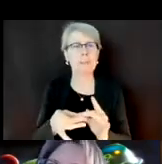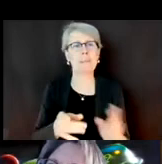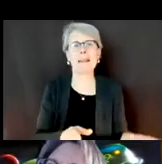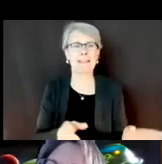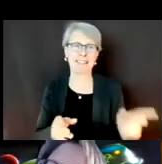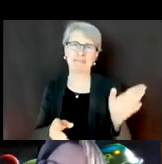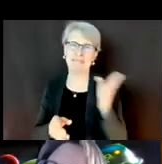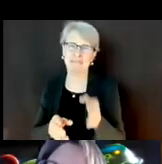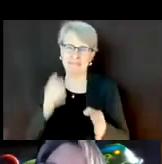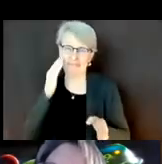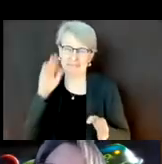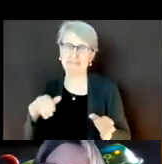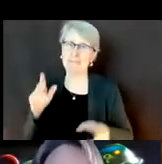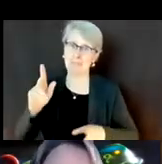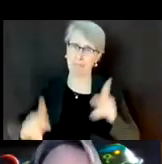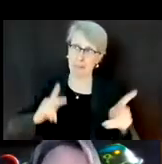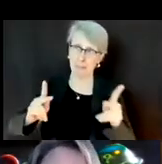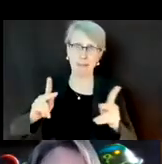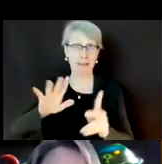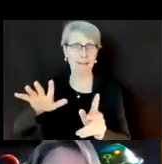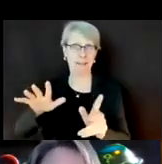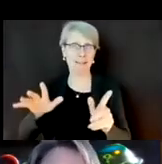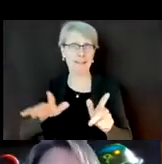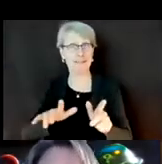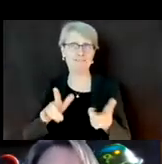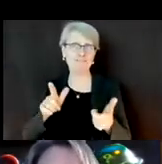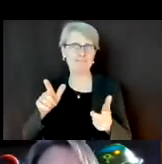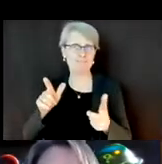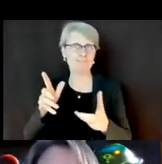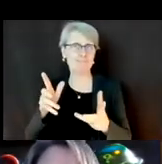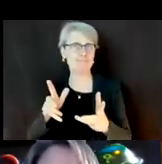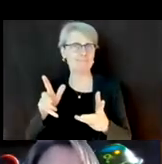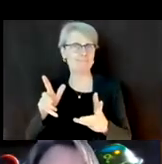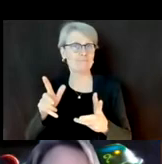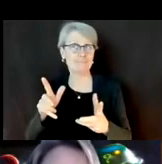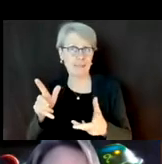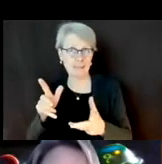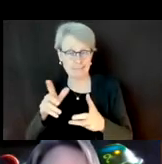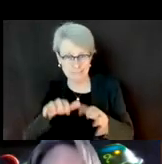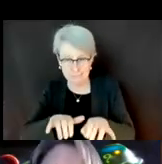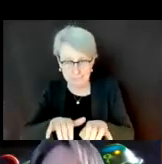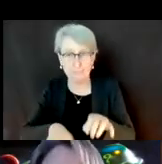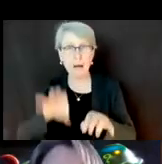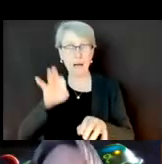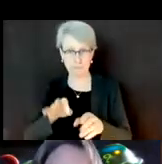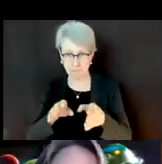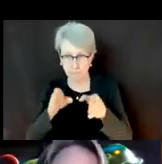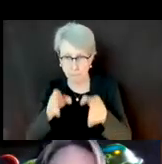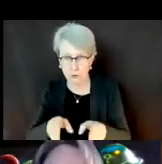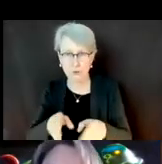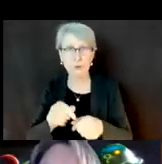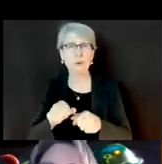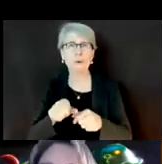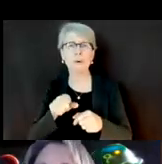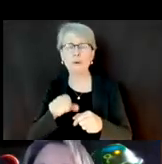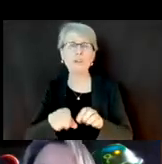beings because they also are ways that we discover things online. It could be just people that we trust, right? So